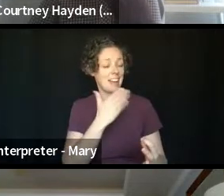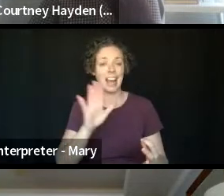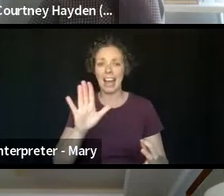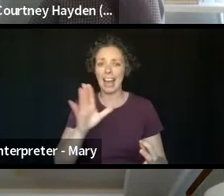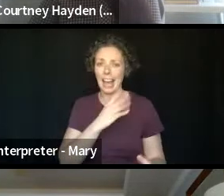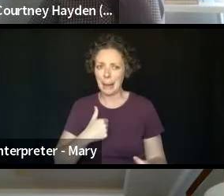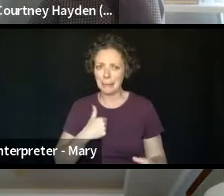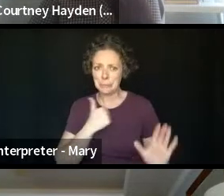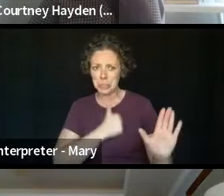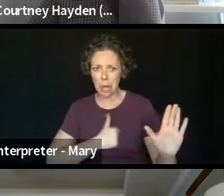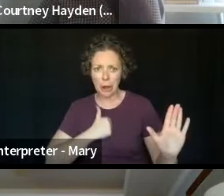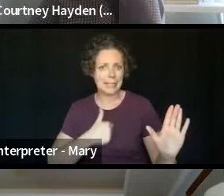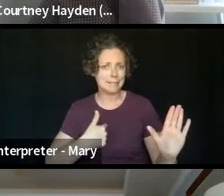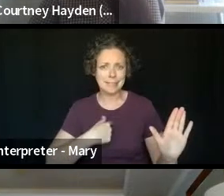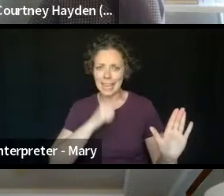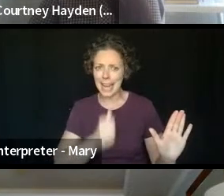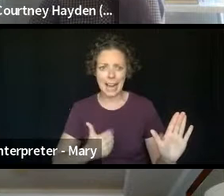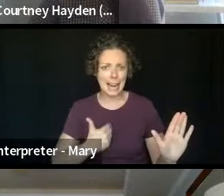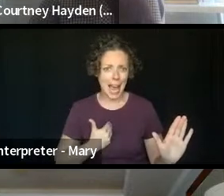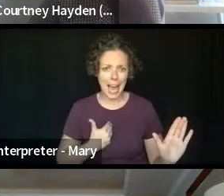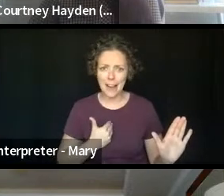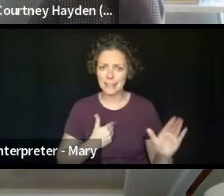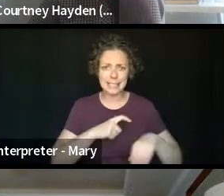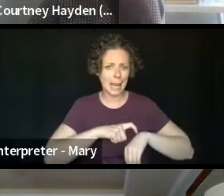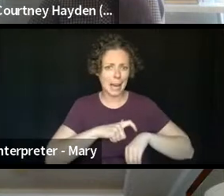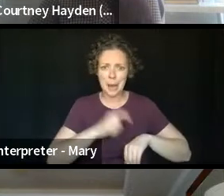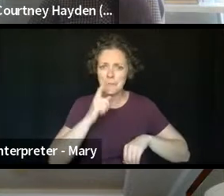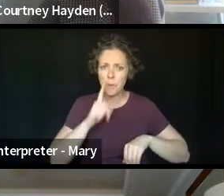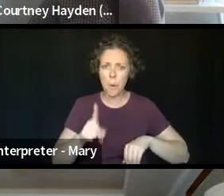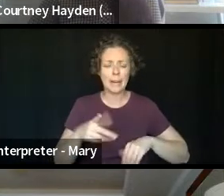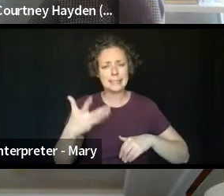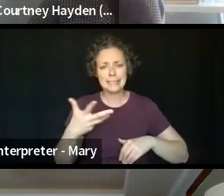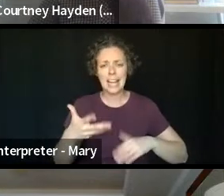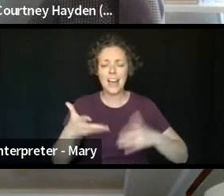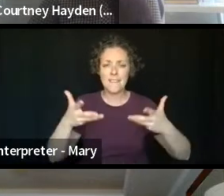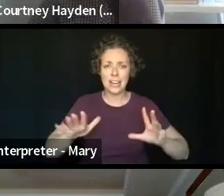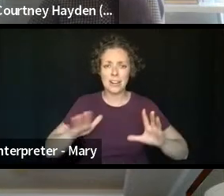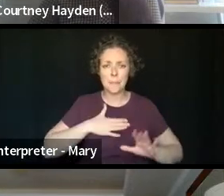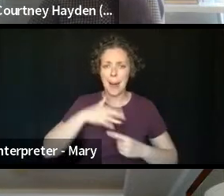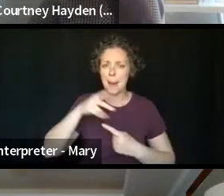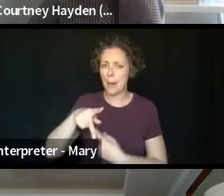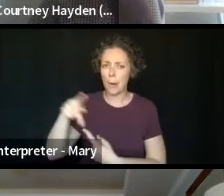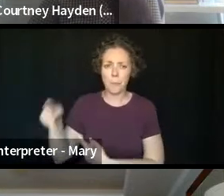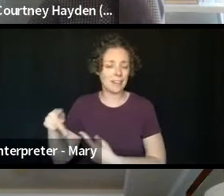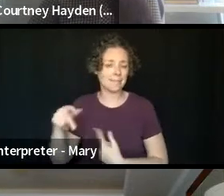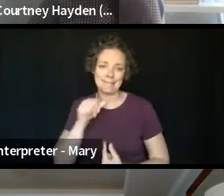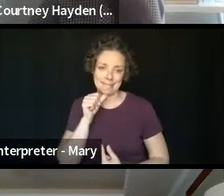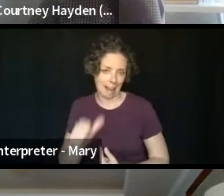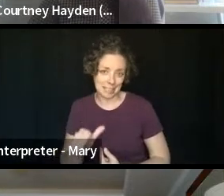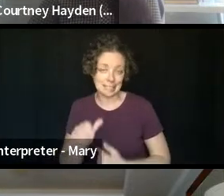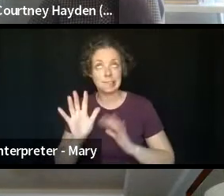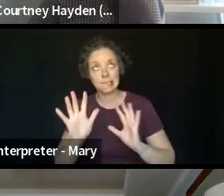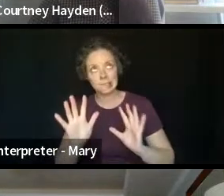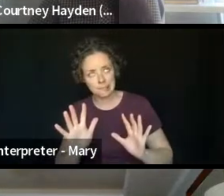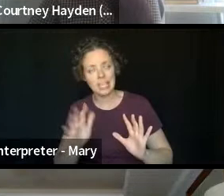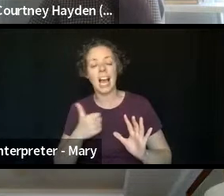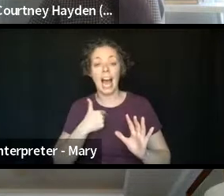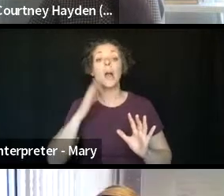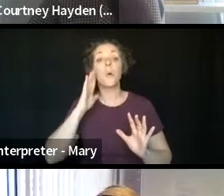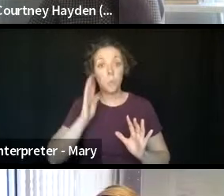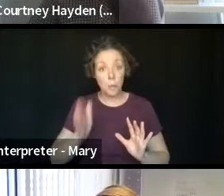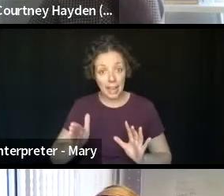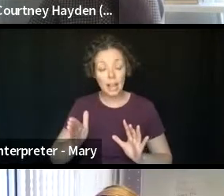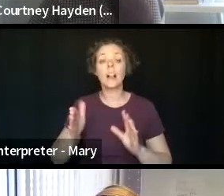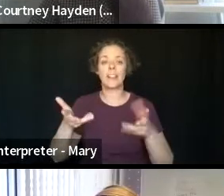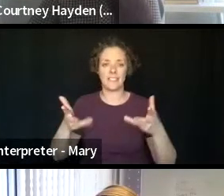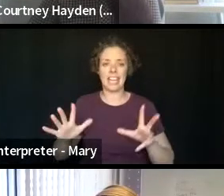I didn't get a chance to finish my PowerPoint for this. So I will get that put into a PowerPoint. So